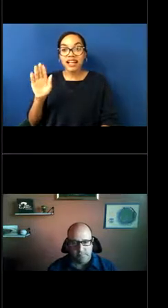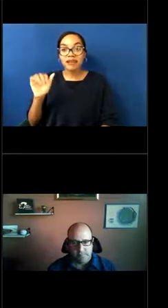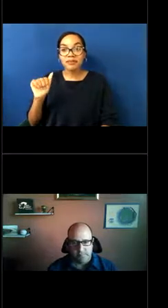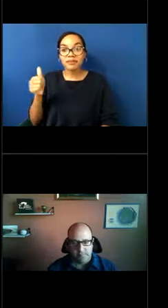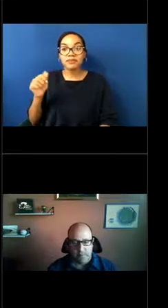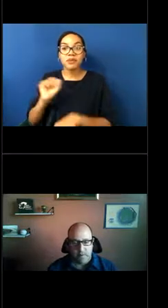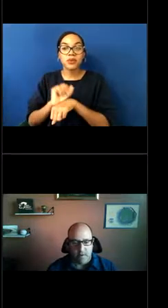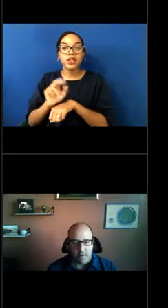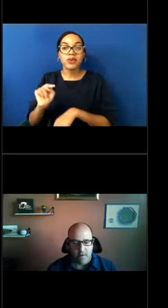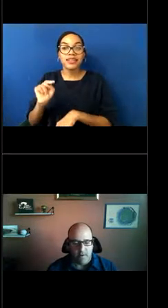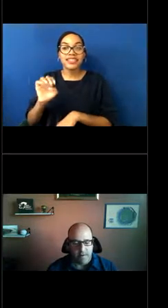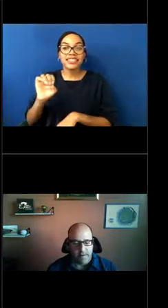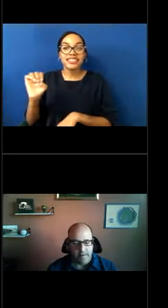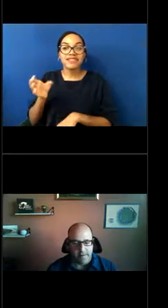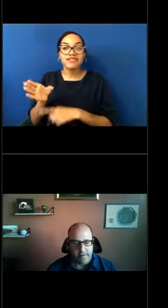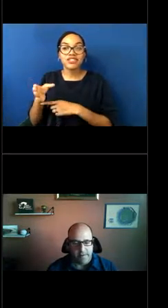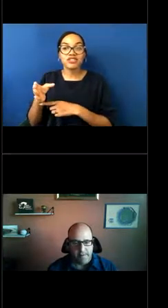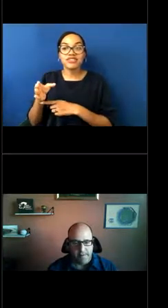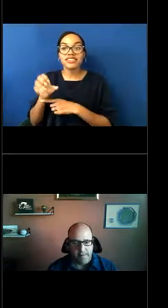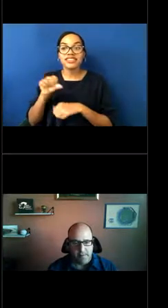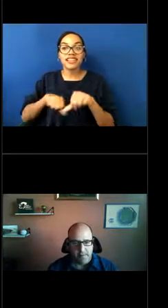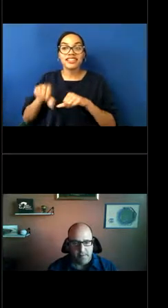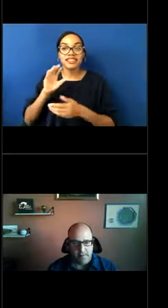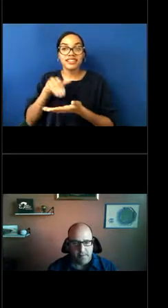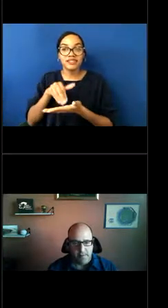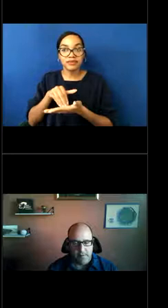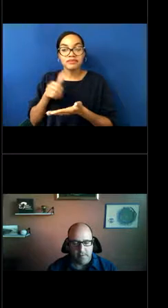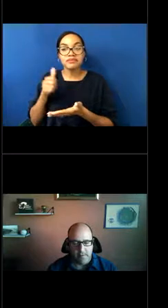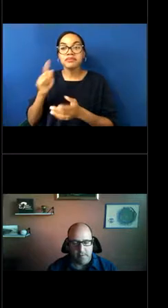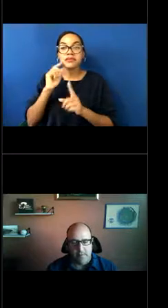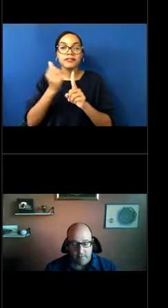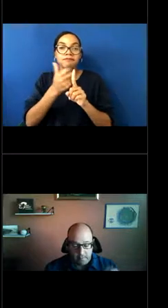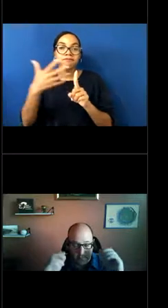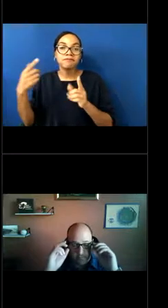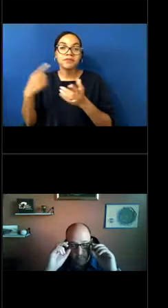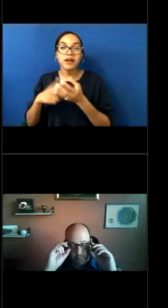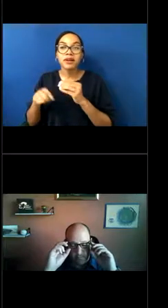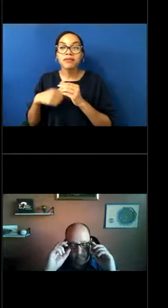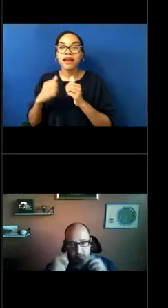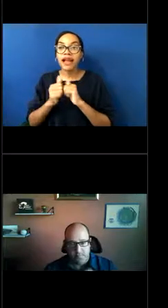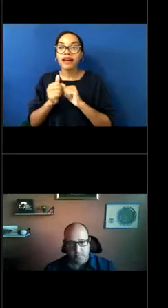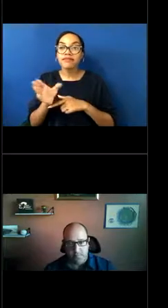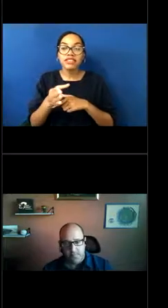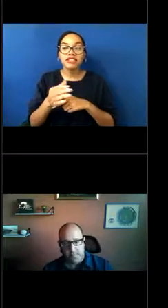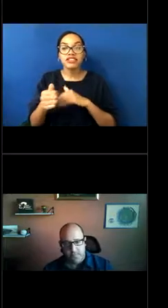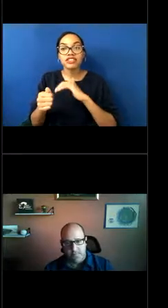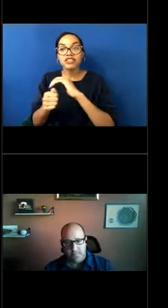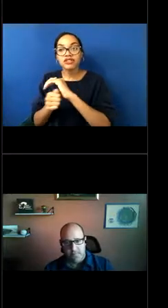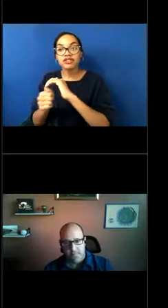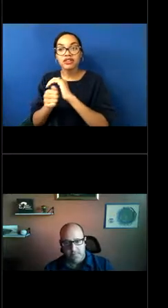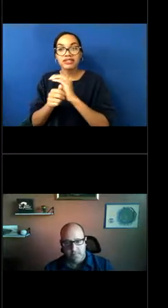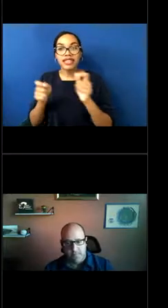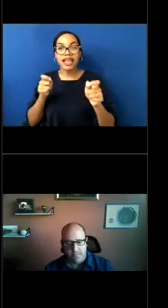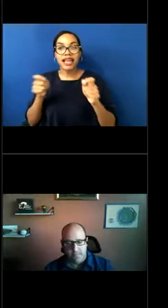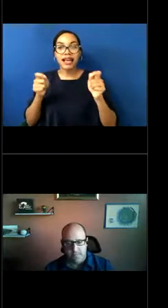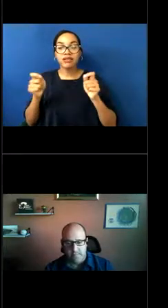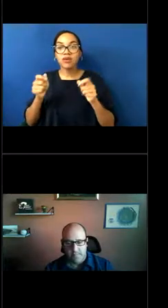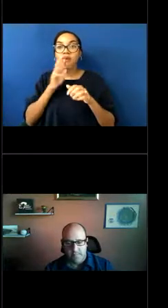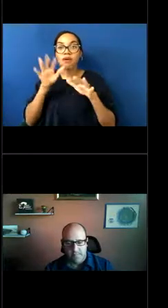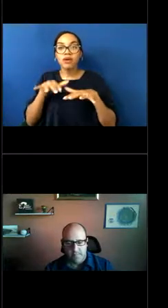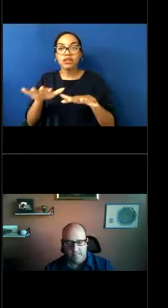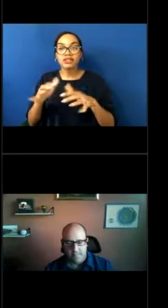Center, who will talk about how fish and sea turtles are dealing with warming oceans. Before we start, we'd like to